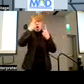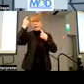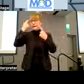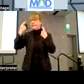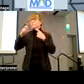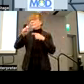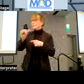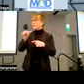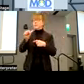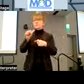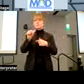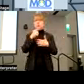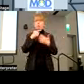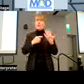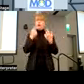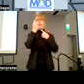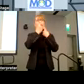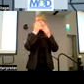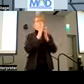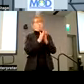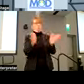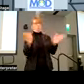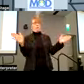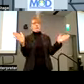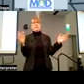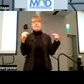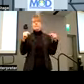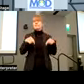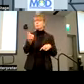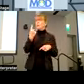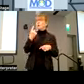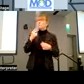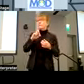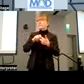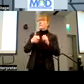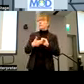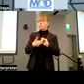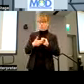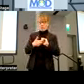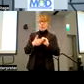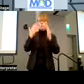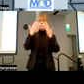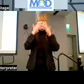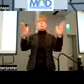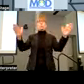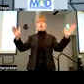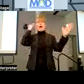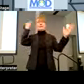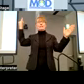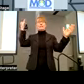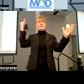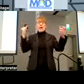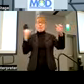we're trying to think really broadly of it. And this is one of these issues. We have to hold the broad ideas while we're working on that